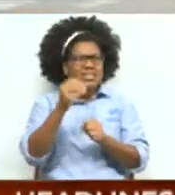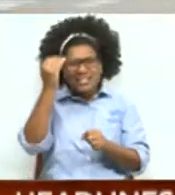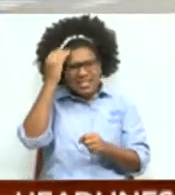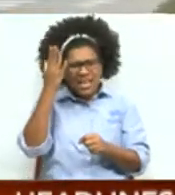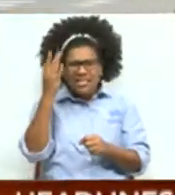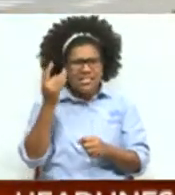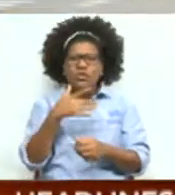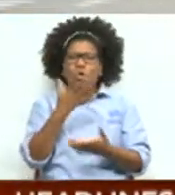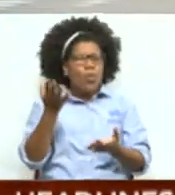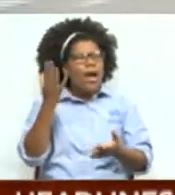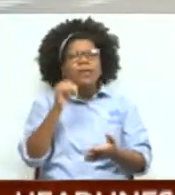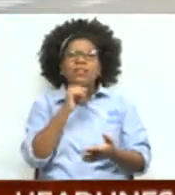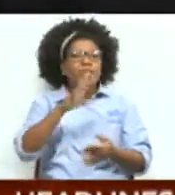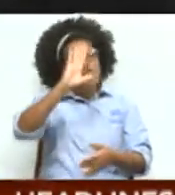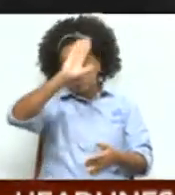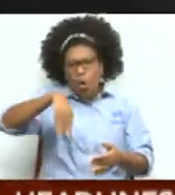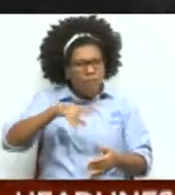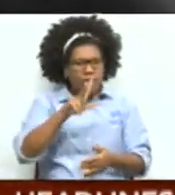3%?